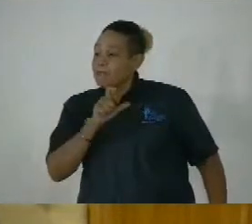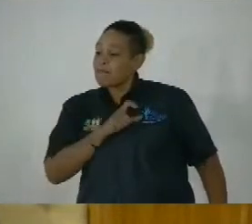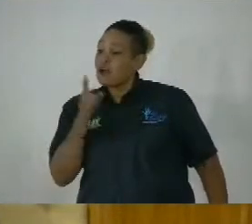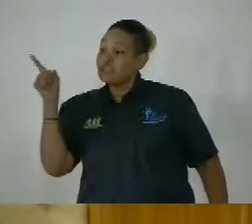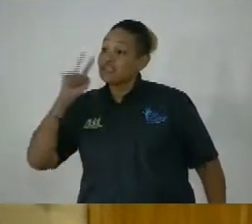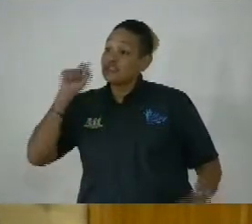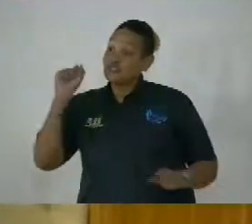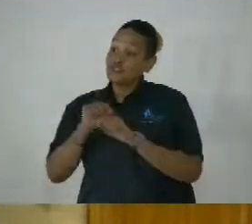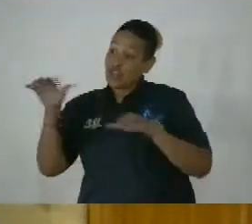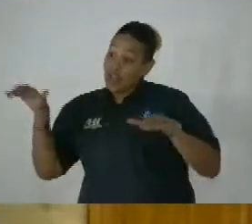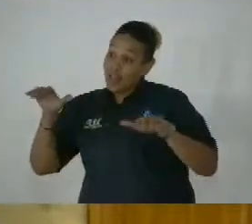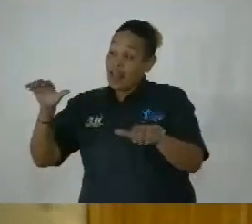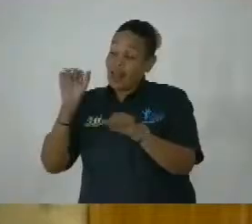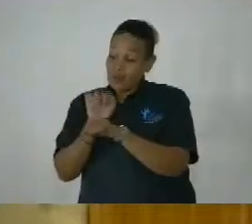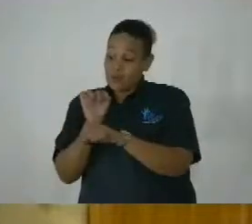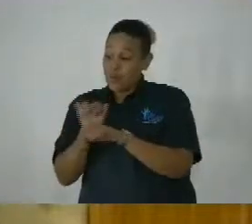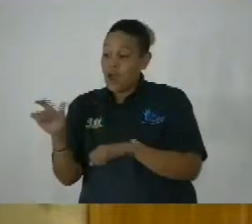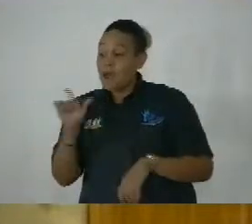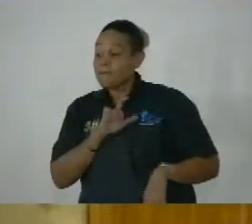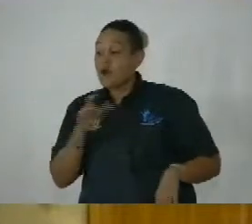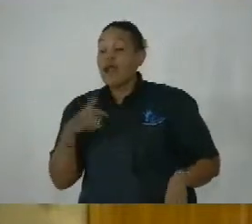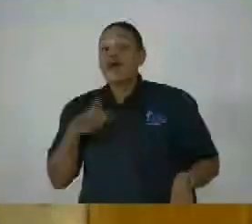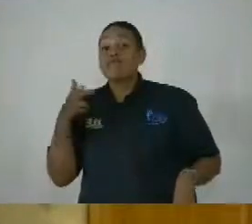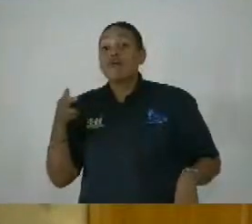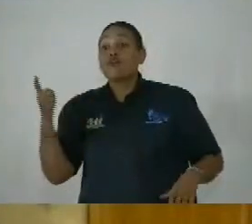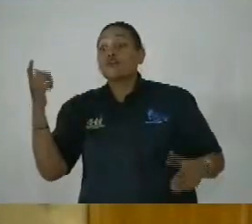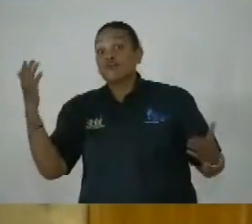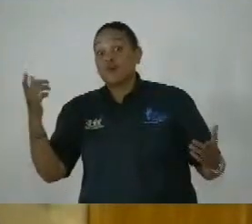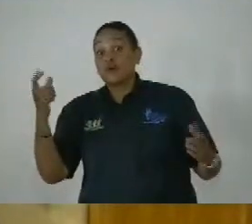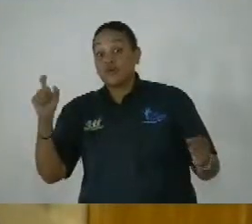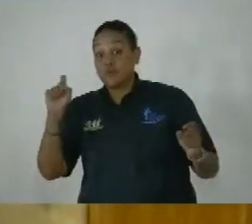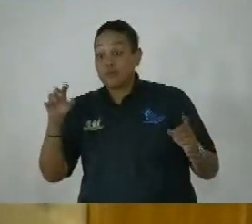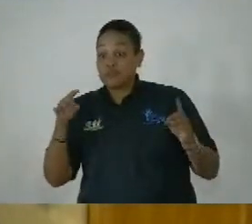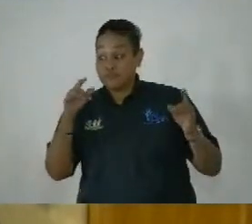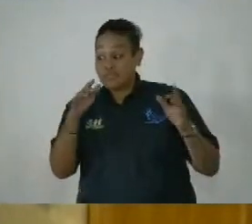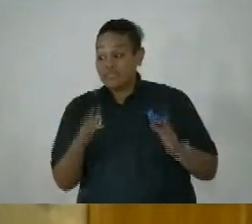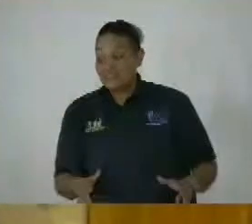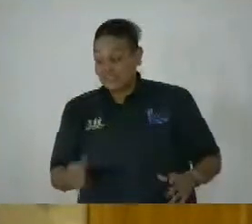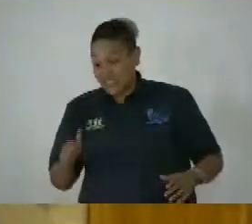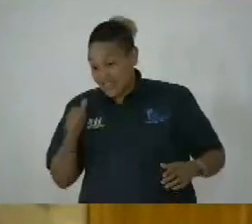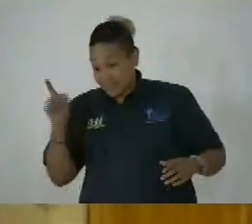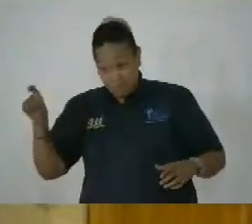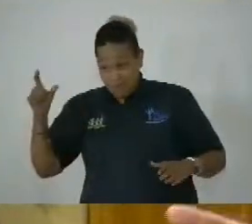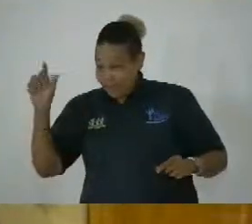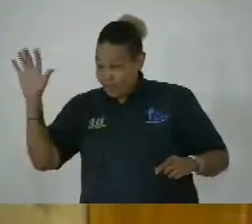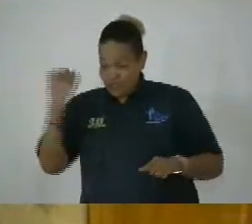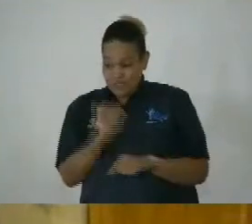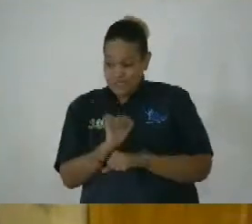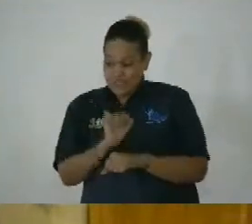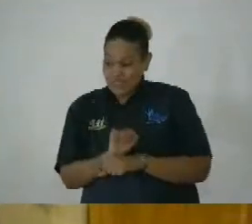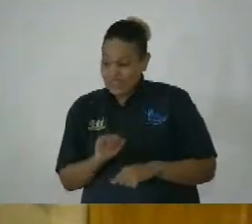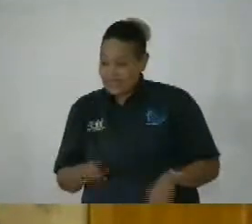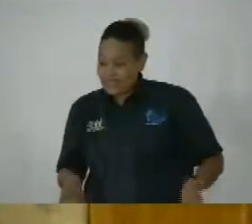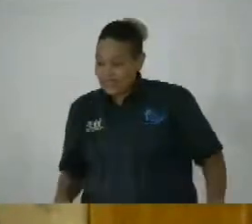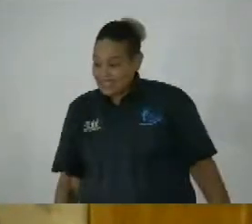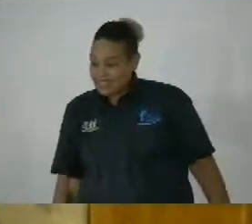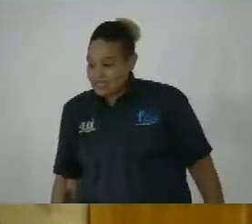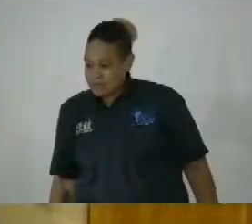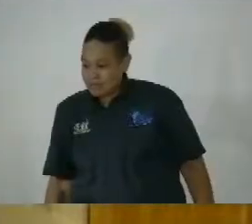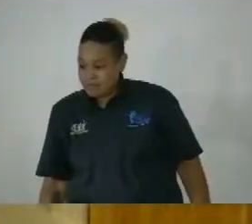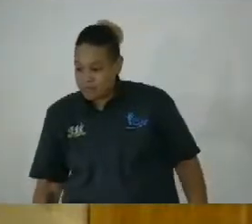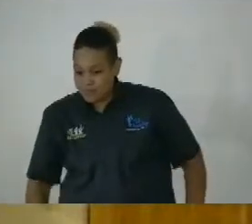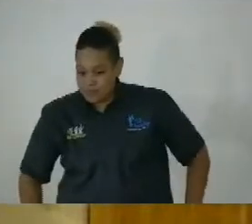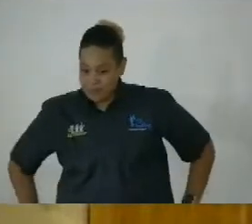instrument, and the police, as an instrument of the Lord, he must be efficient, sure what he's doing. So just do your job, police officer.